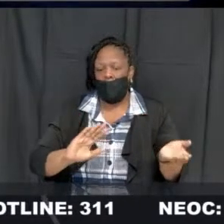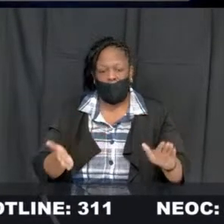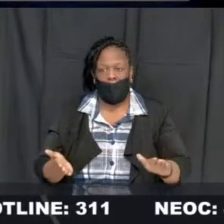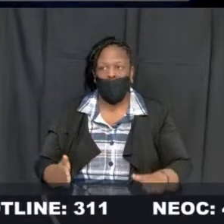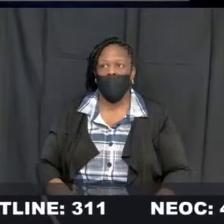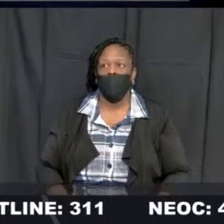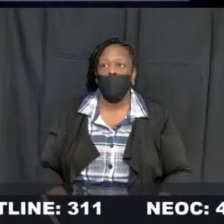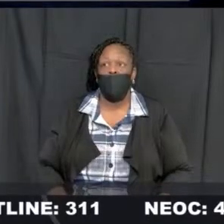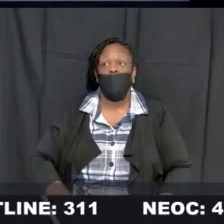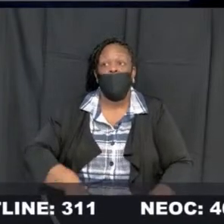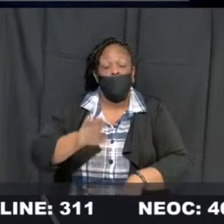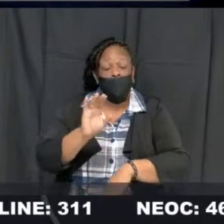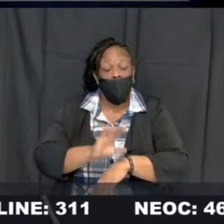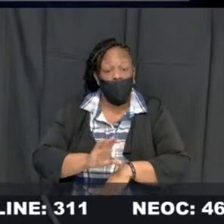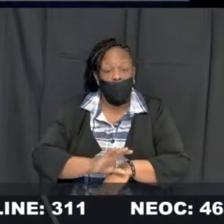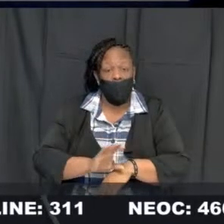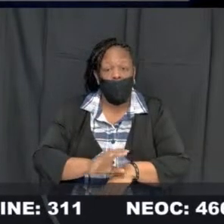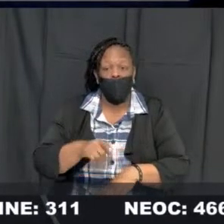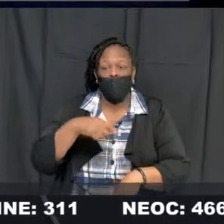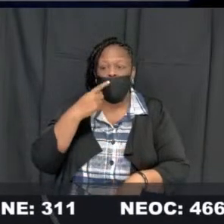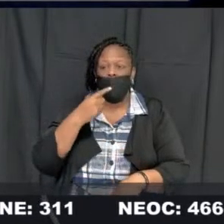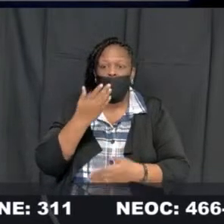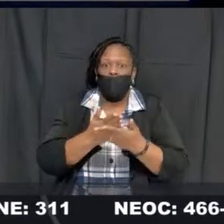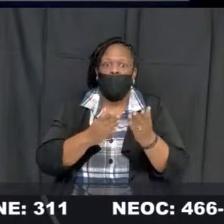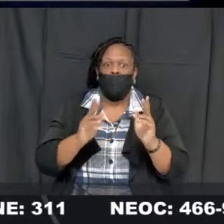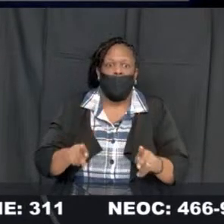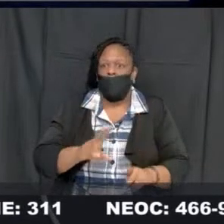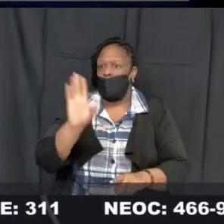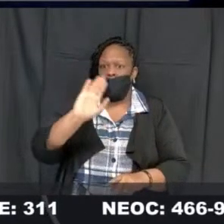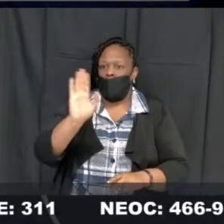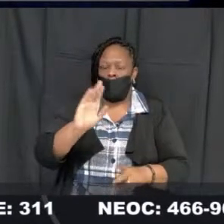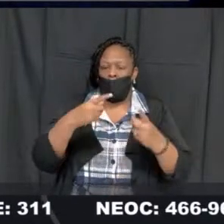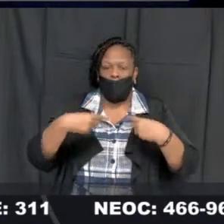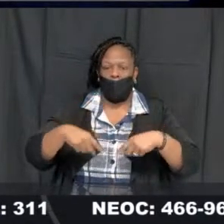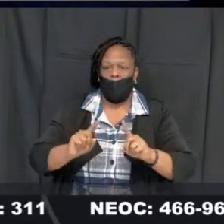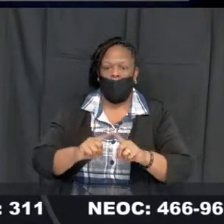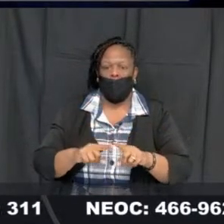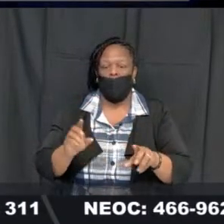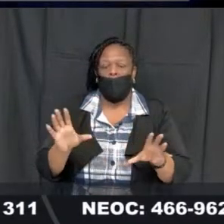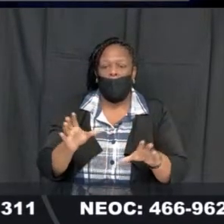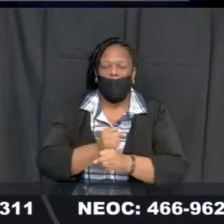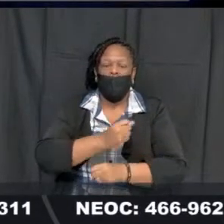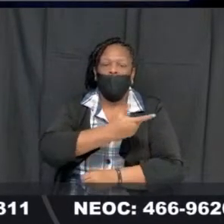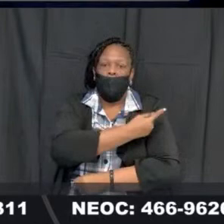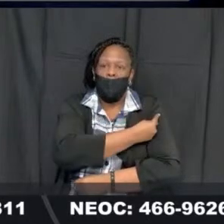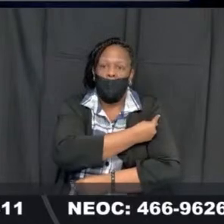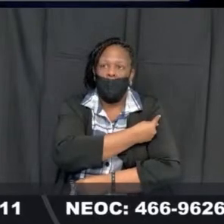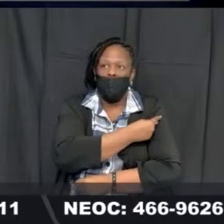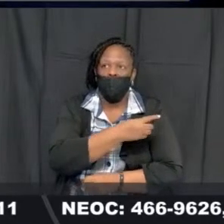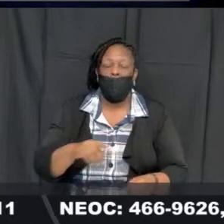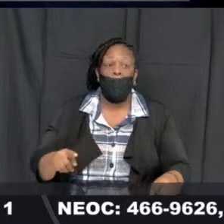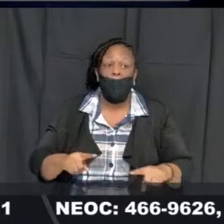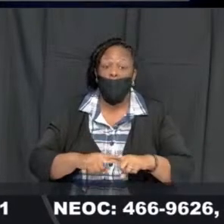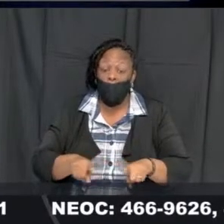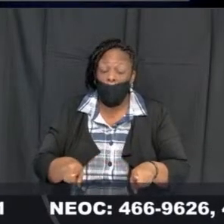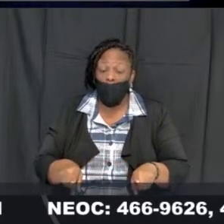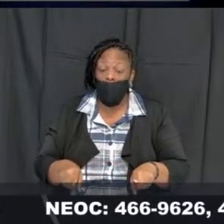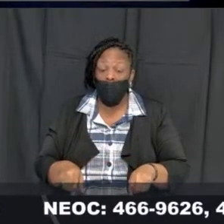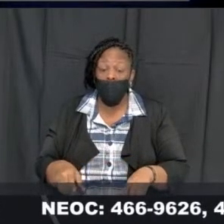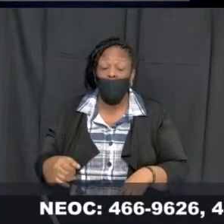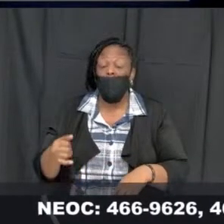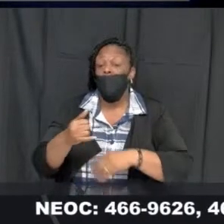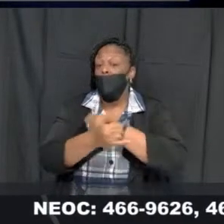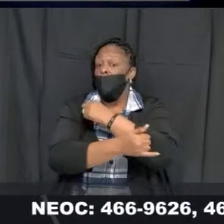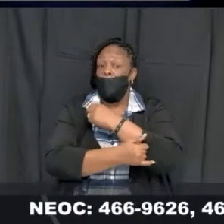churches whose leaders have been preaching against vaccinations are doing neither their followers nor their countries any good. Similarly,